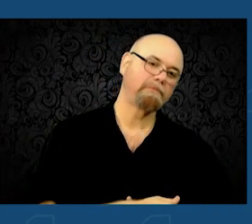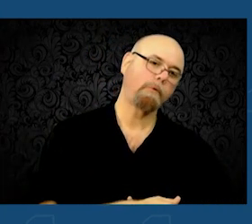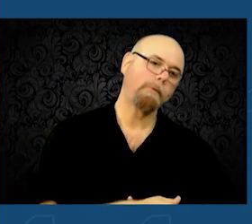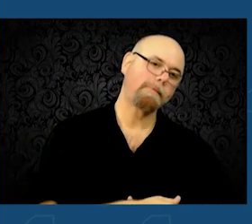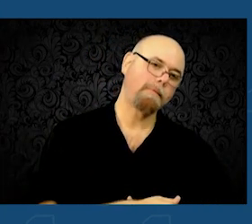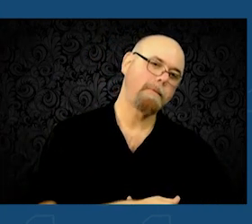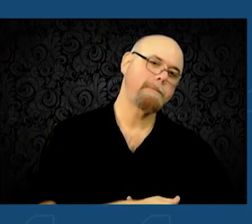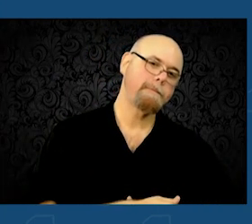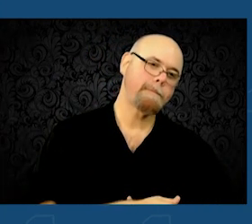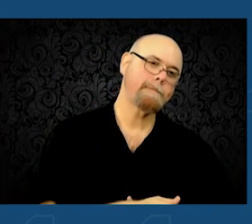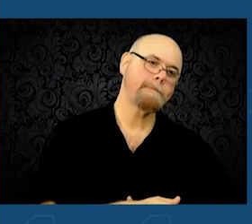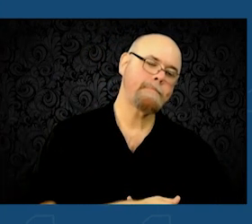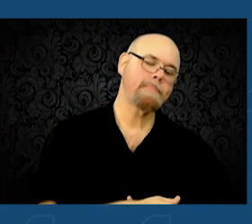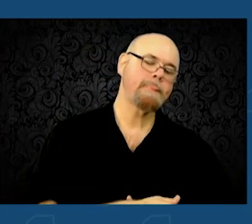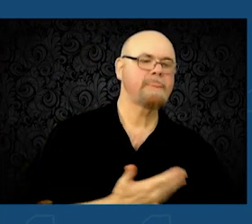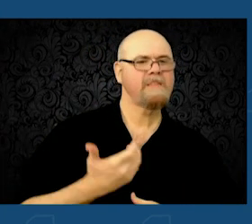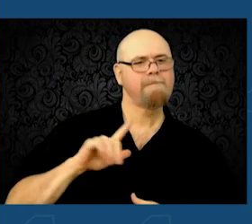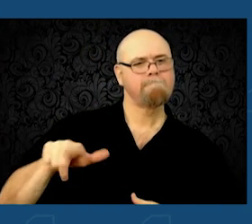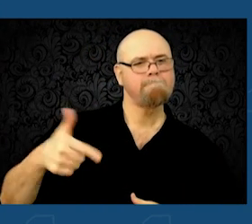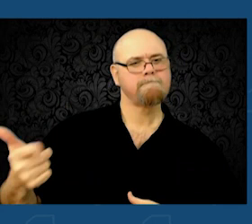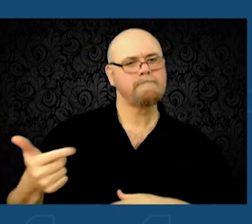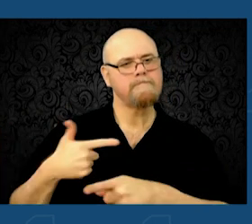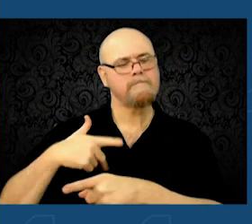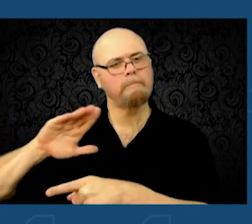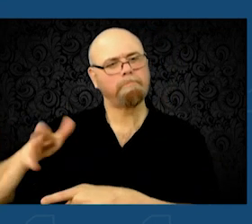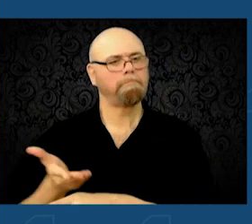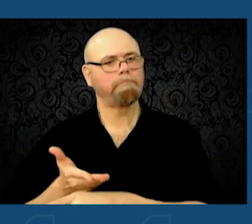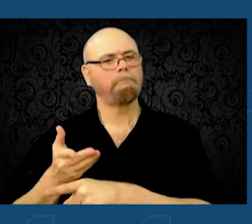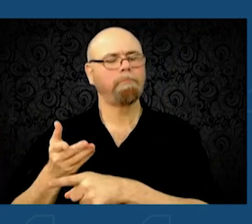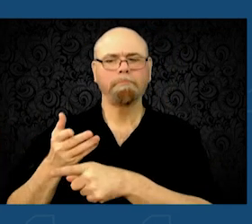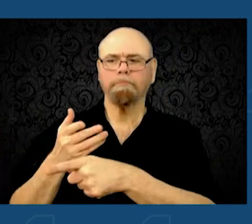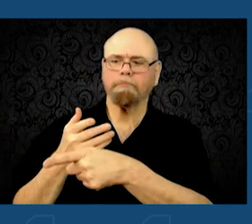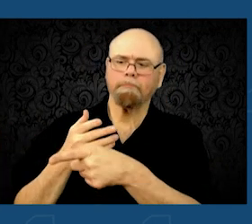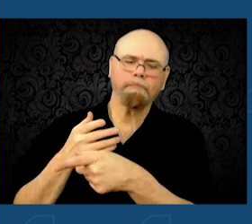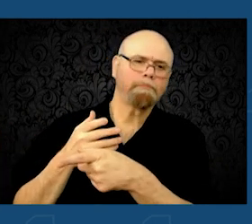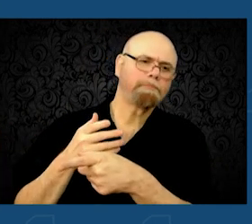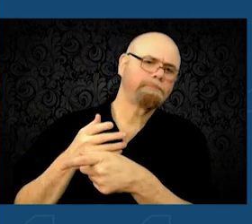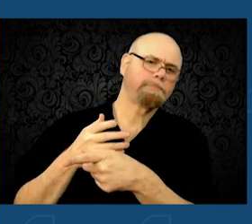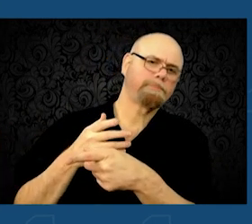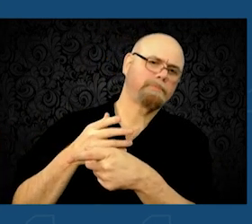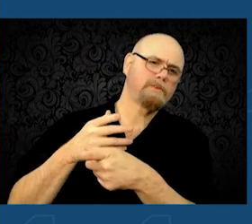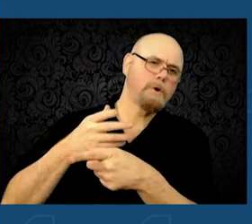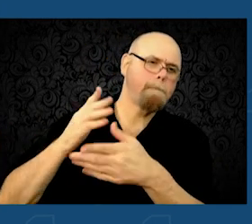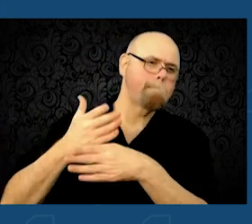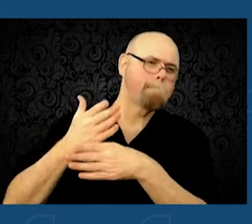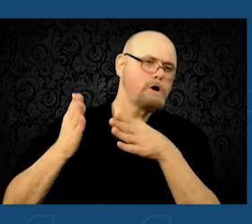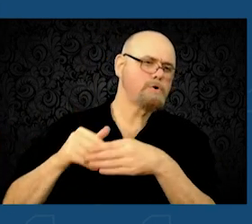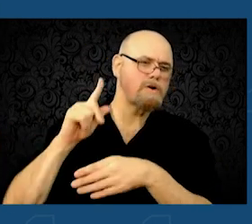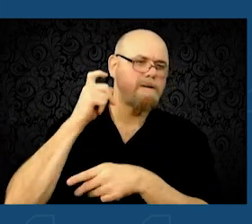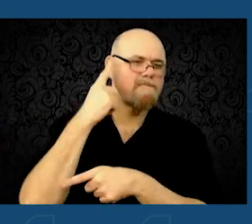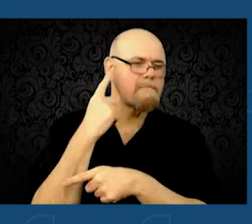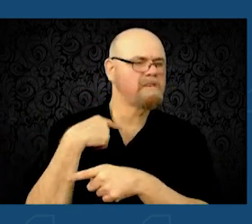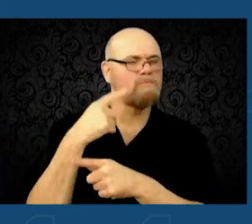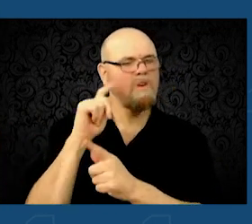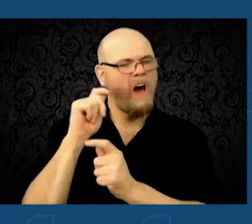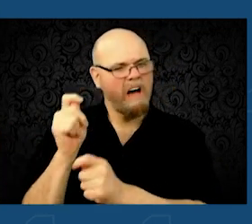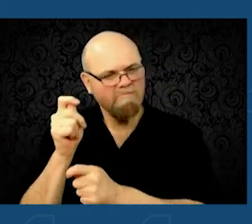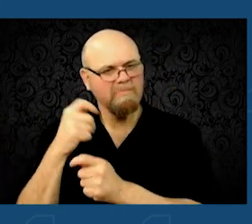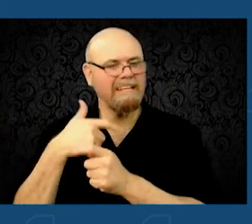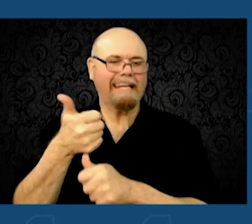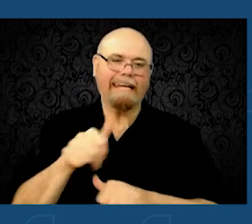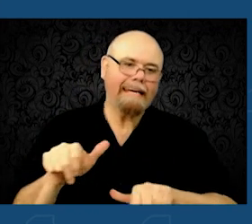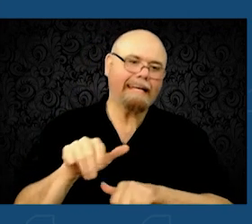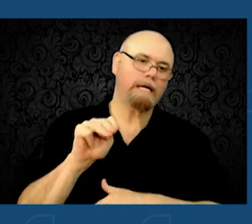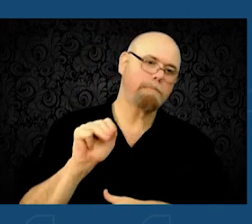Next, I'm going to bring up a partner in government, and I tip my hat to the work of truly any mayor, because being a mayor